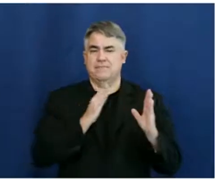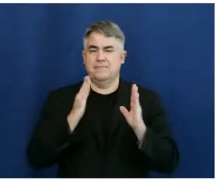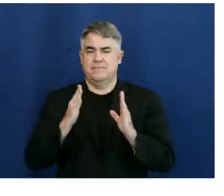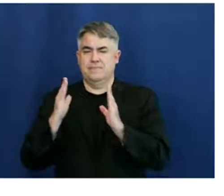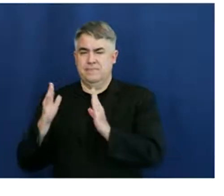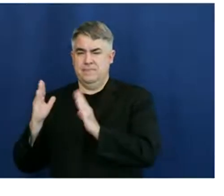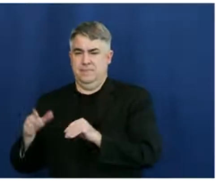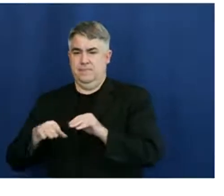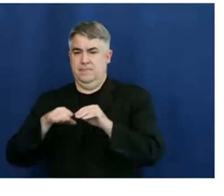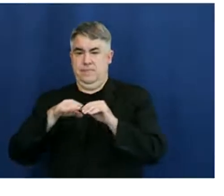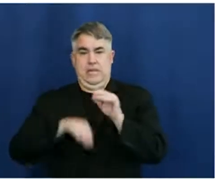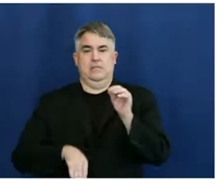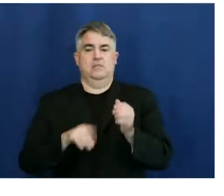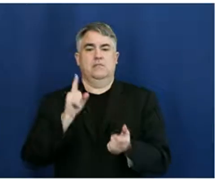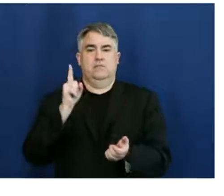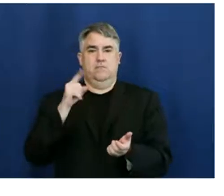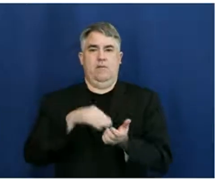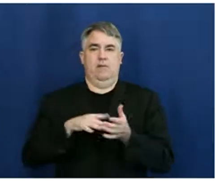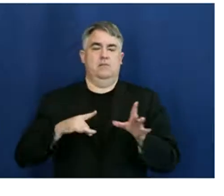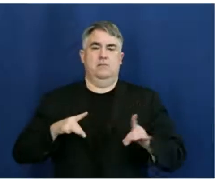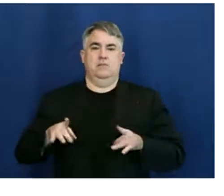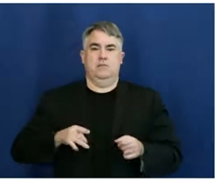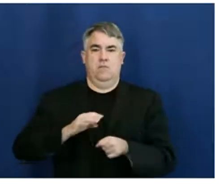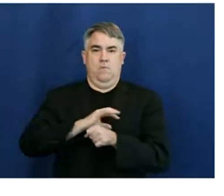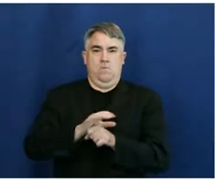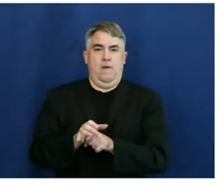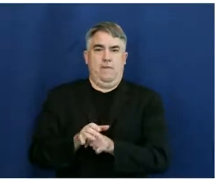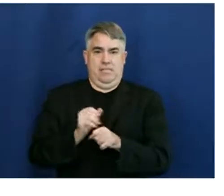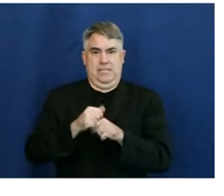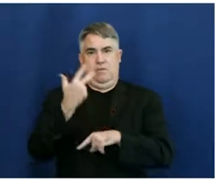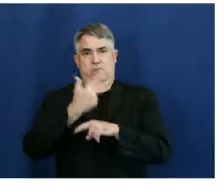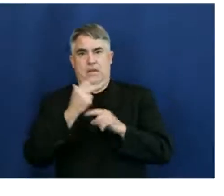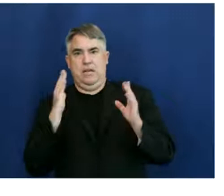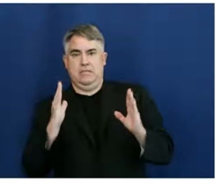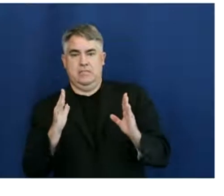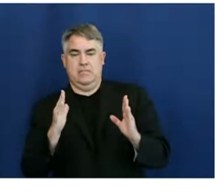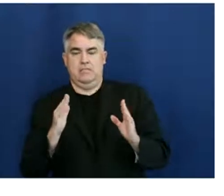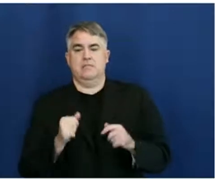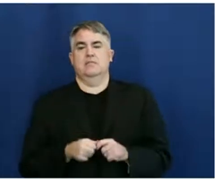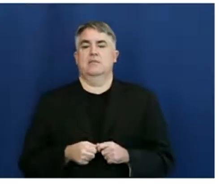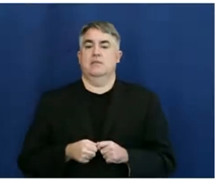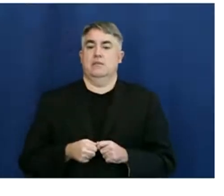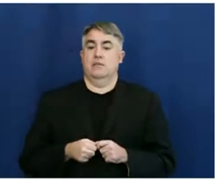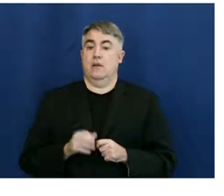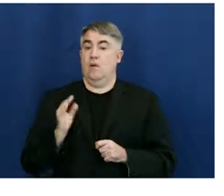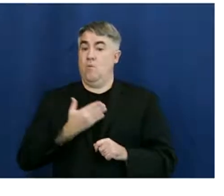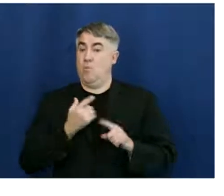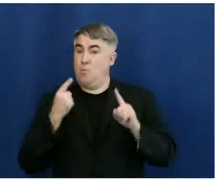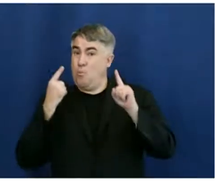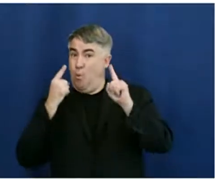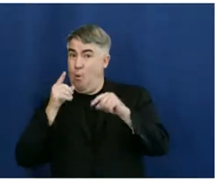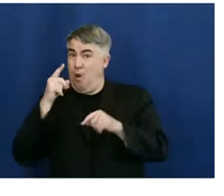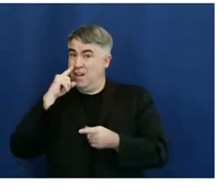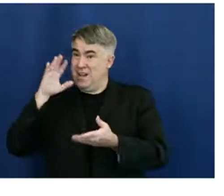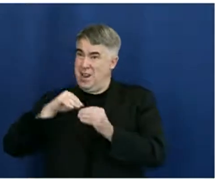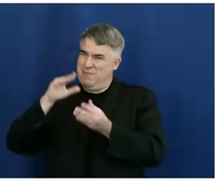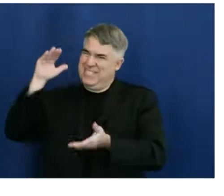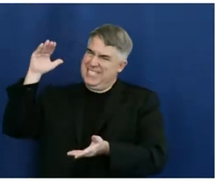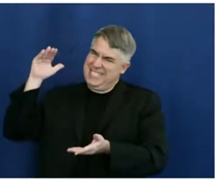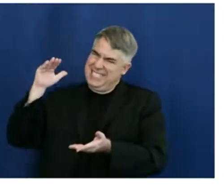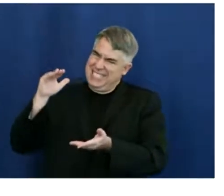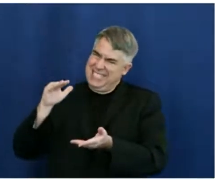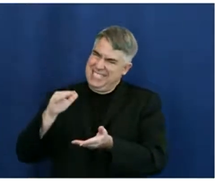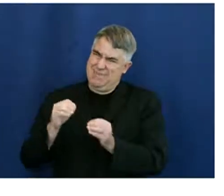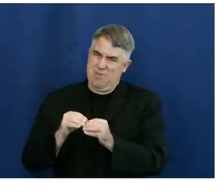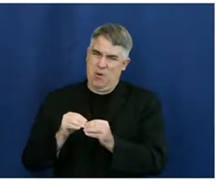Encouraging today, a little bit over 1,000. Again, it's not the day-to-day number, it's the overall trends. And again, the overall trends are